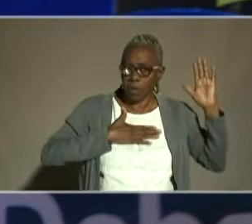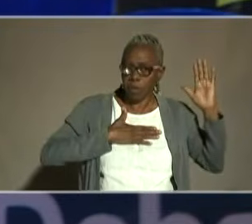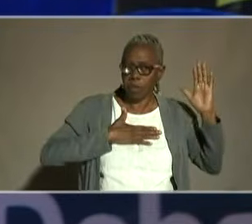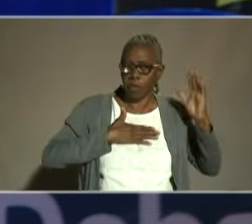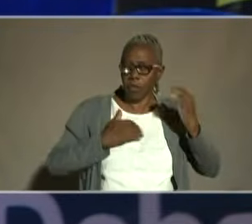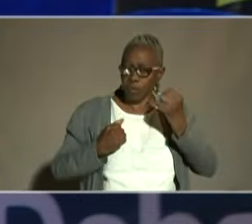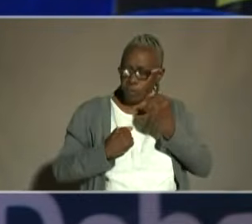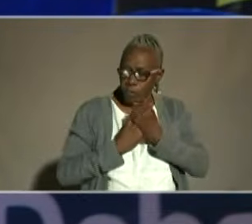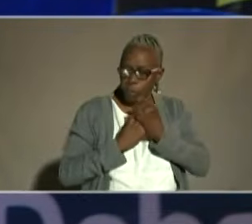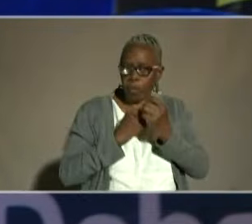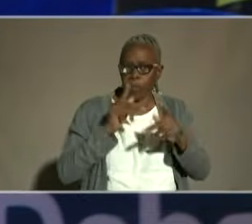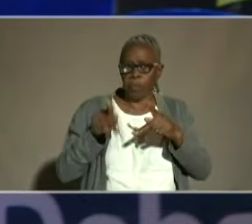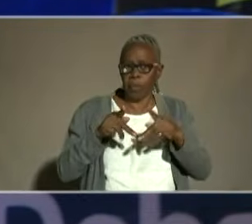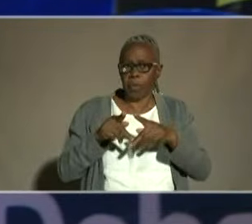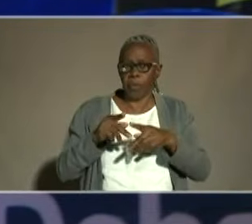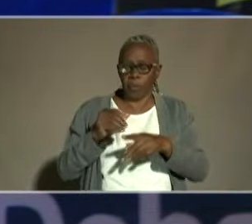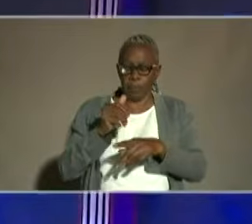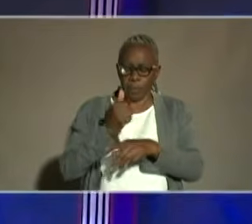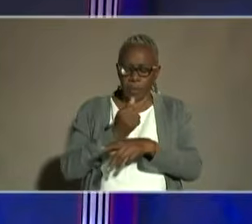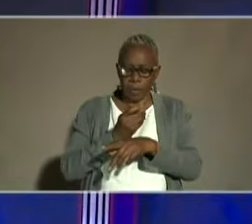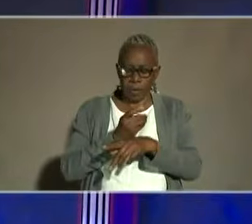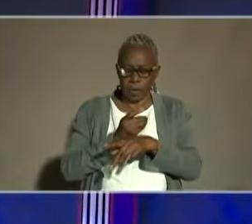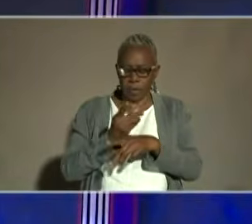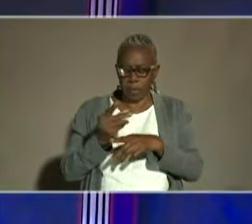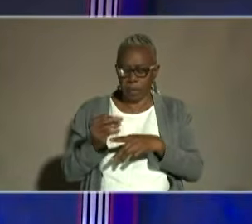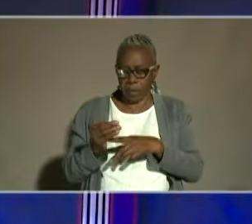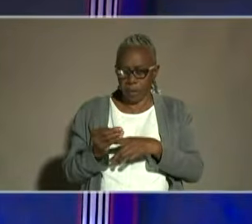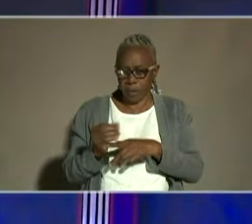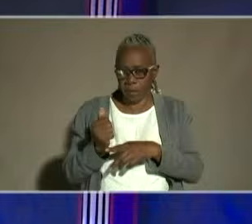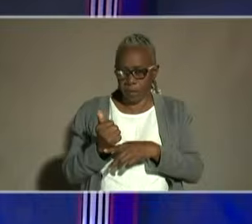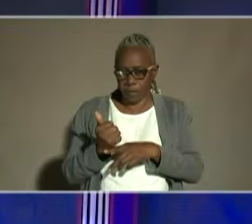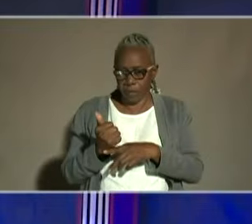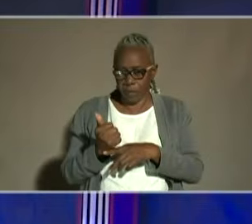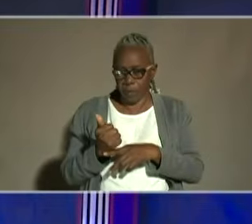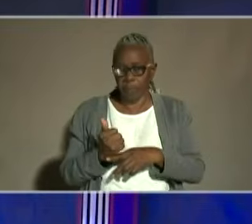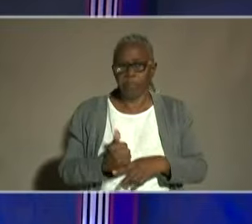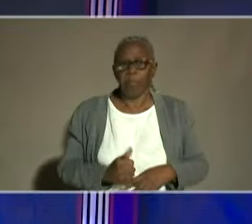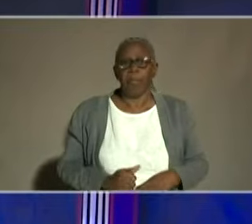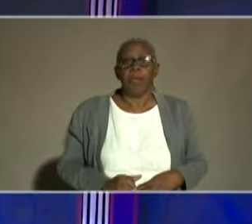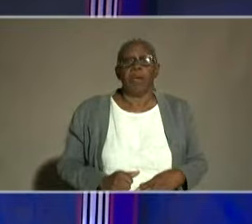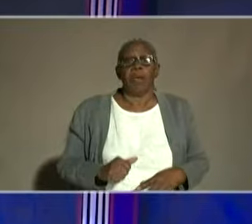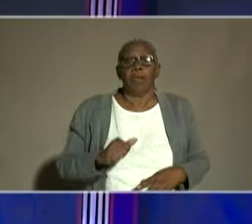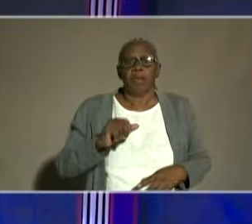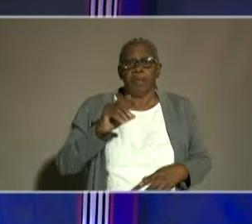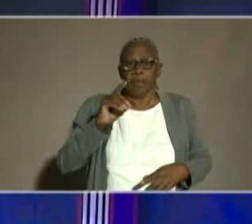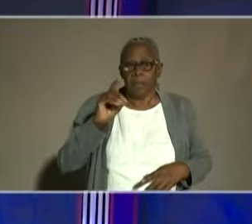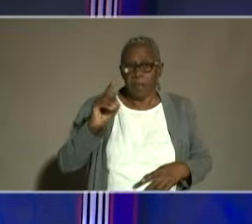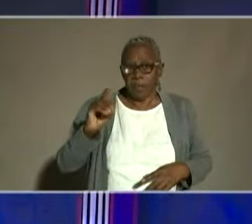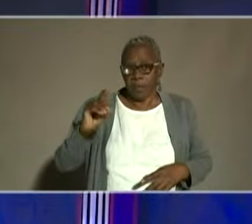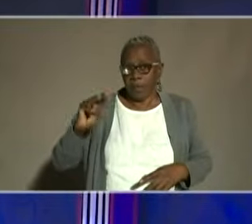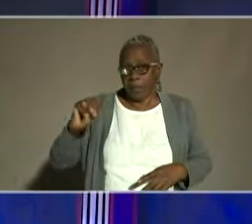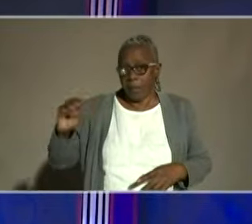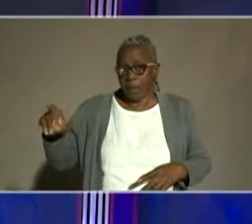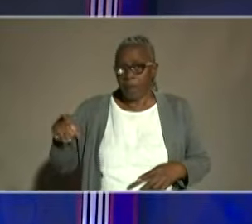with disability in Jamaica. Dion Jax-Miller has indicated that she would like to take her second follow-up